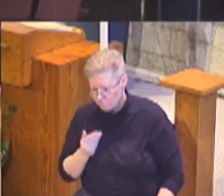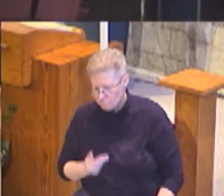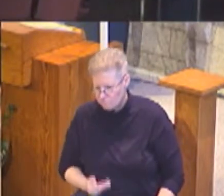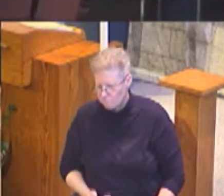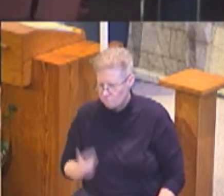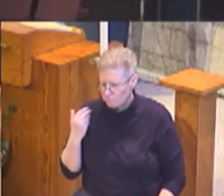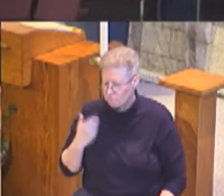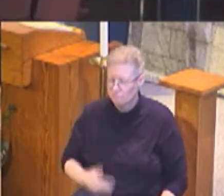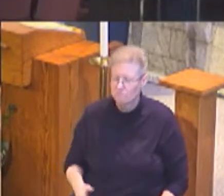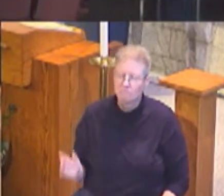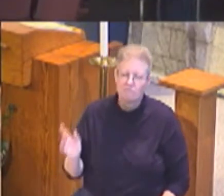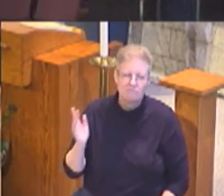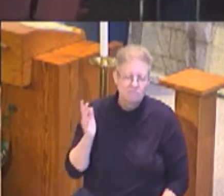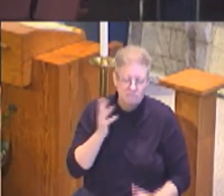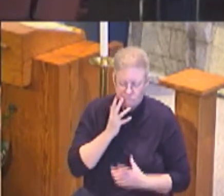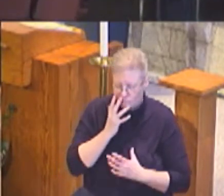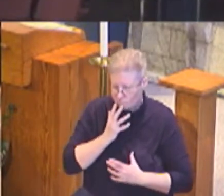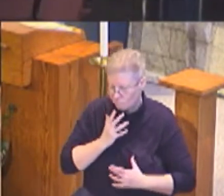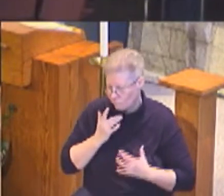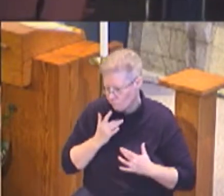just a poor